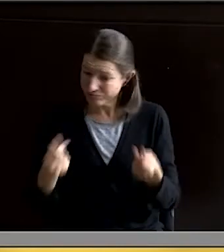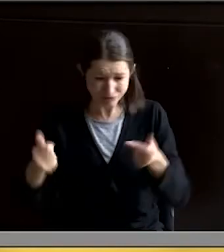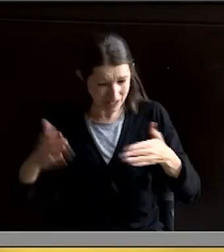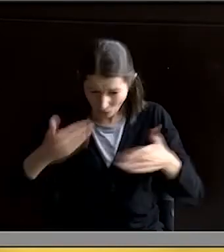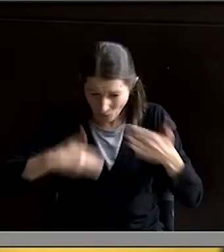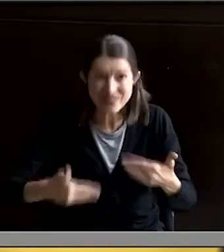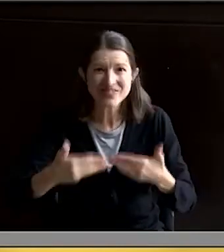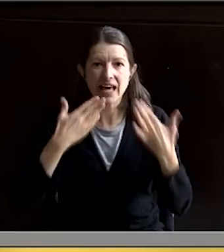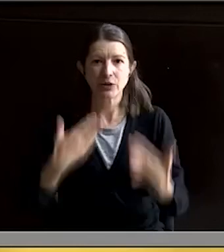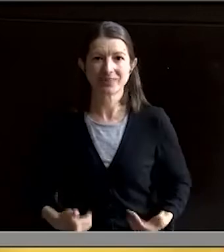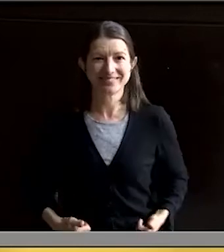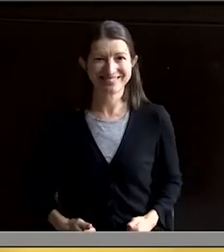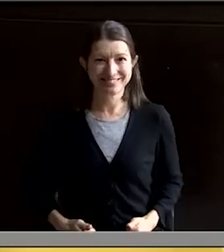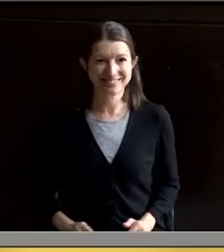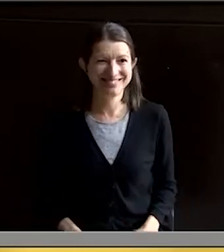Thank you.